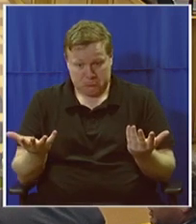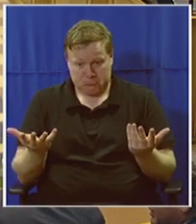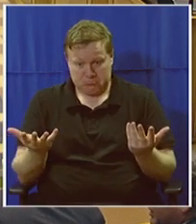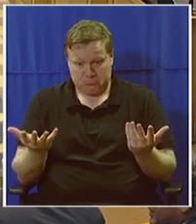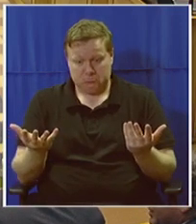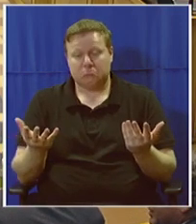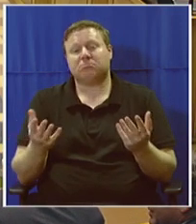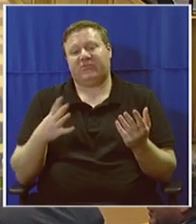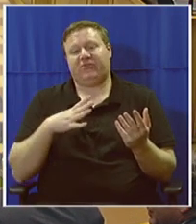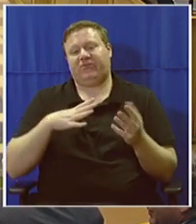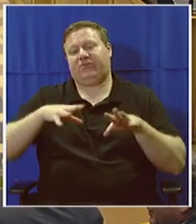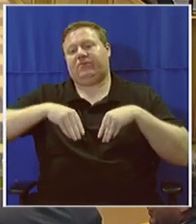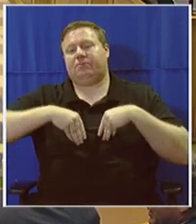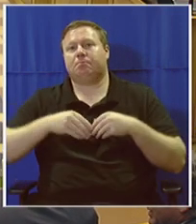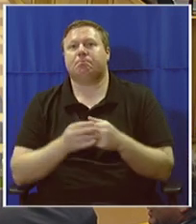Motion agreed to.